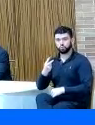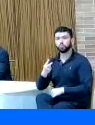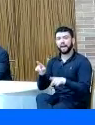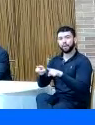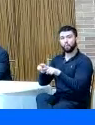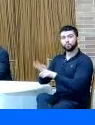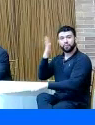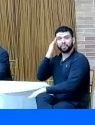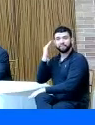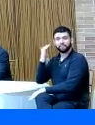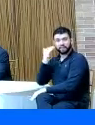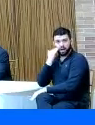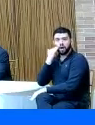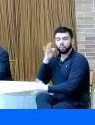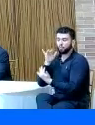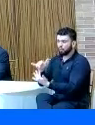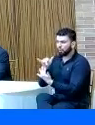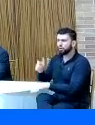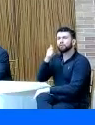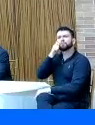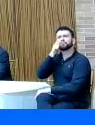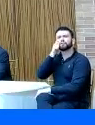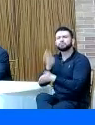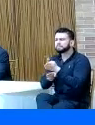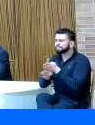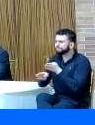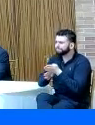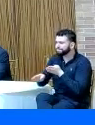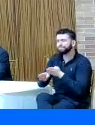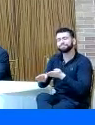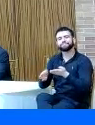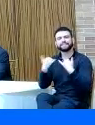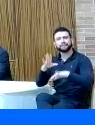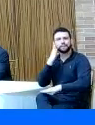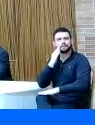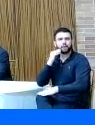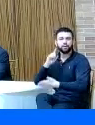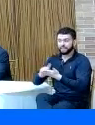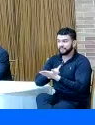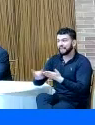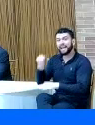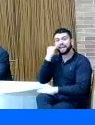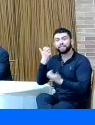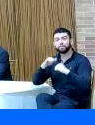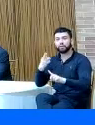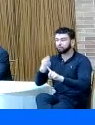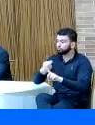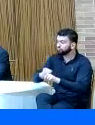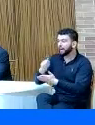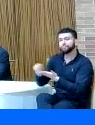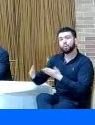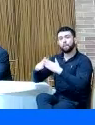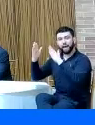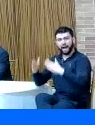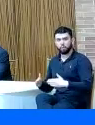and the ongoing Vietnam War racial minorities were still subject to overt discrimination when attempting to rent